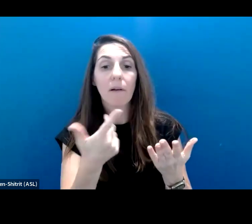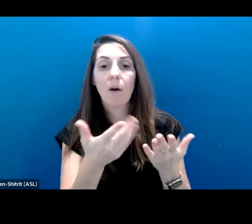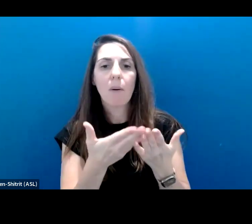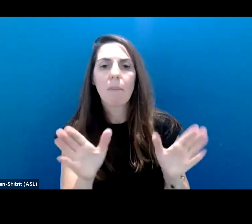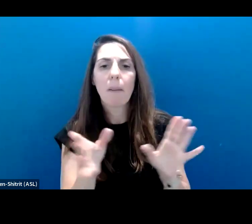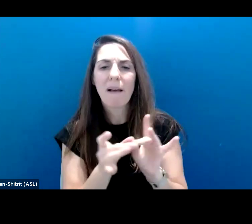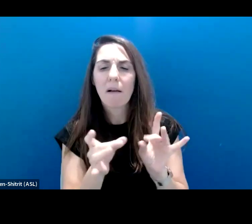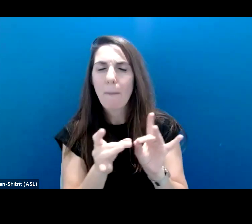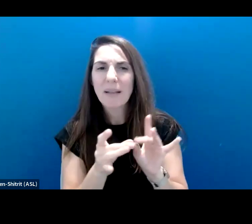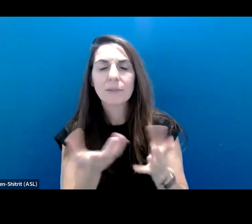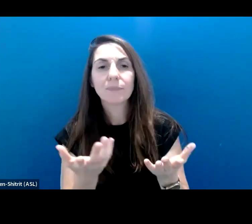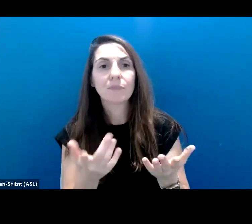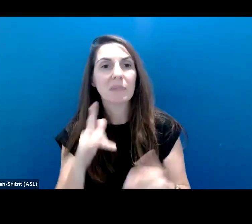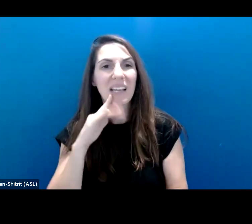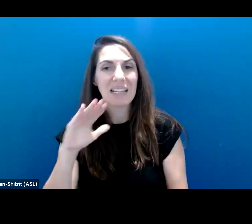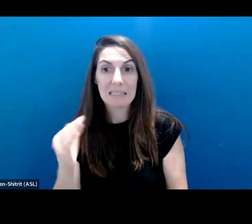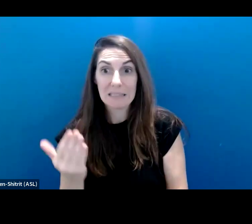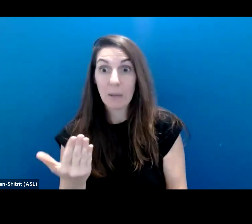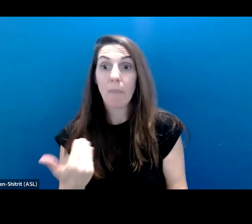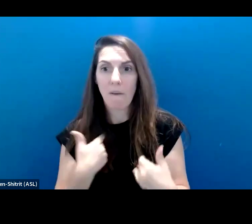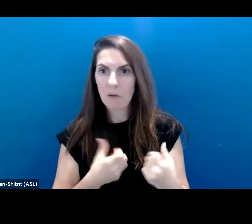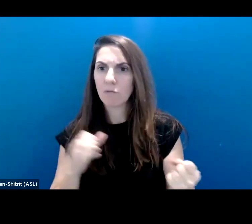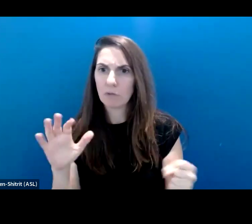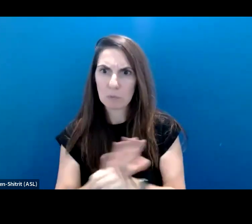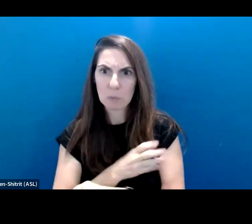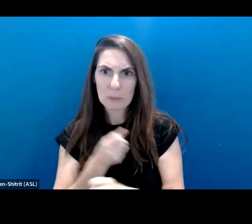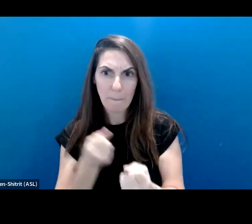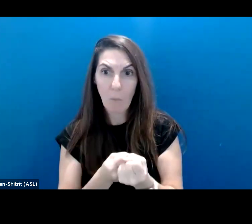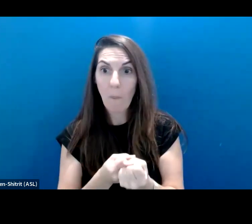It seemed like there is support for